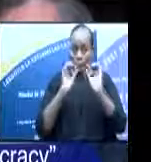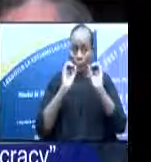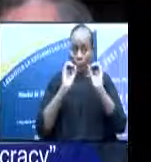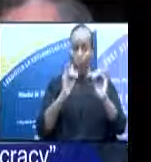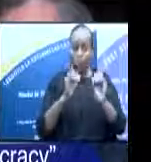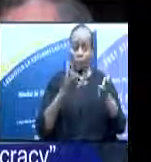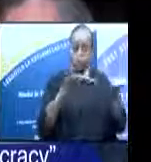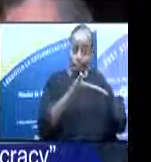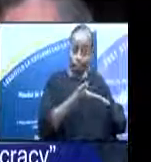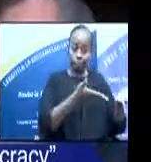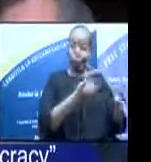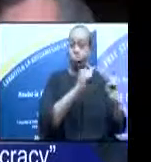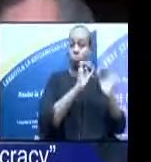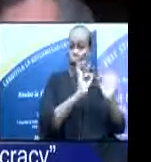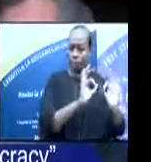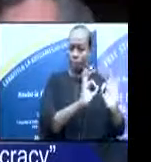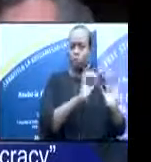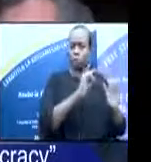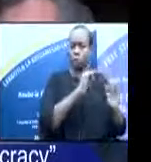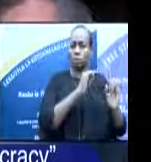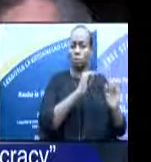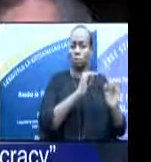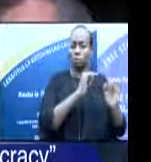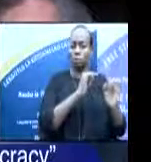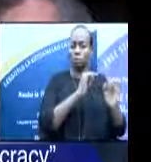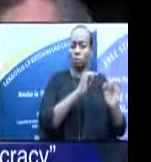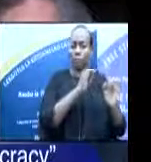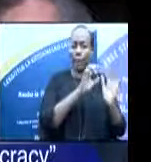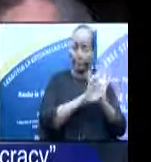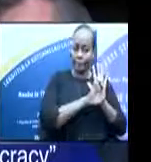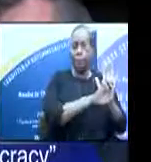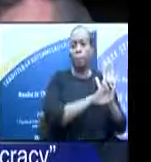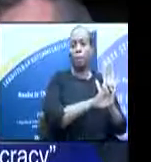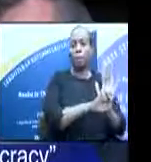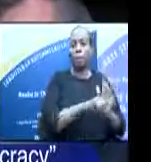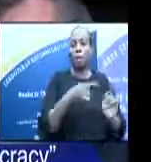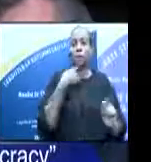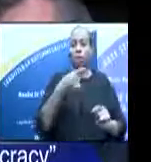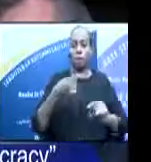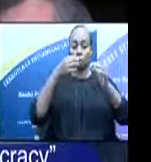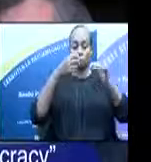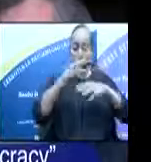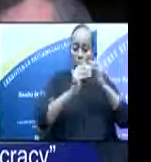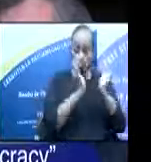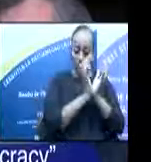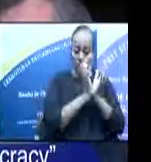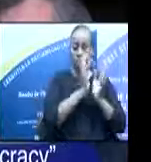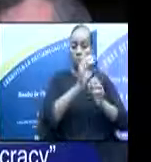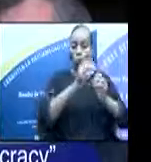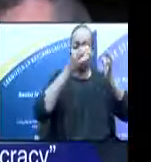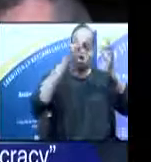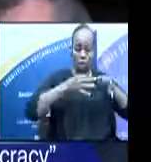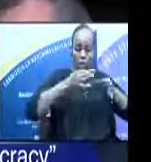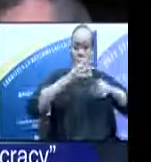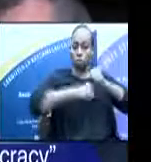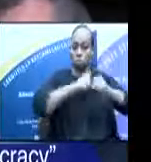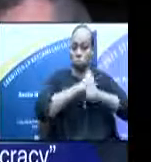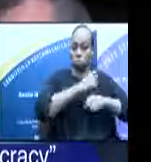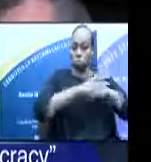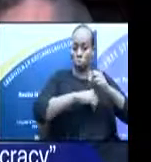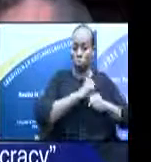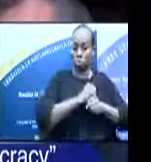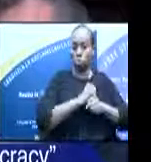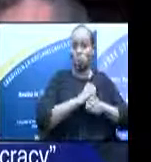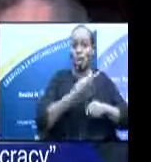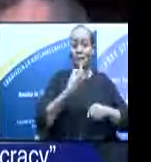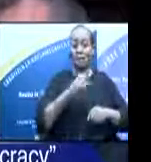perfect example. Sitting after sitting, you make rulings on whatever you want, and then whenever any member